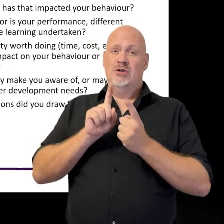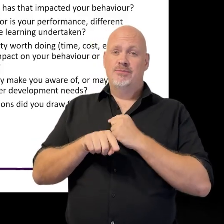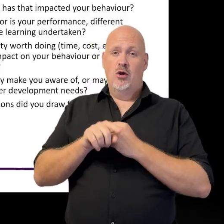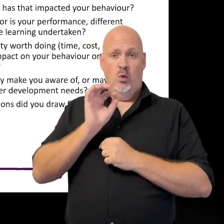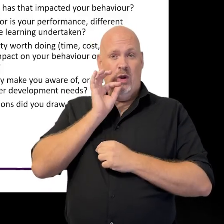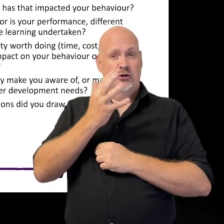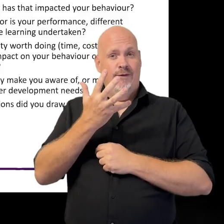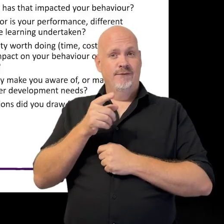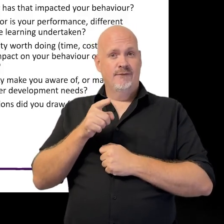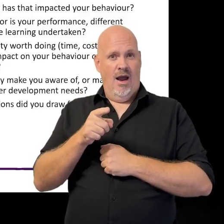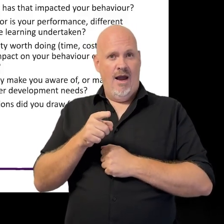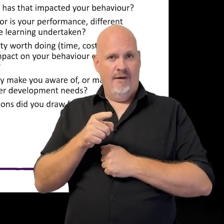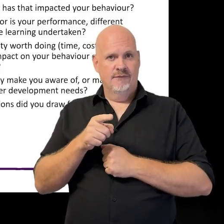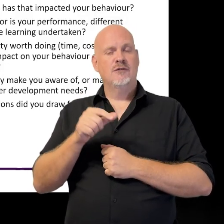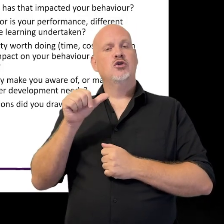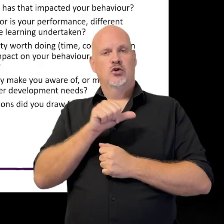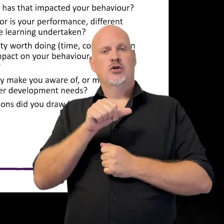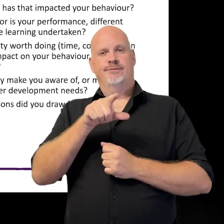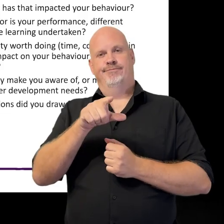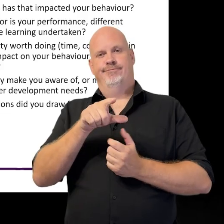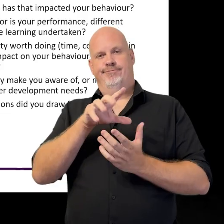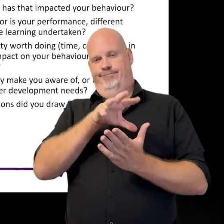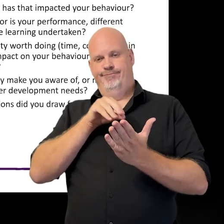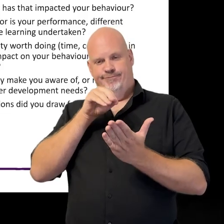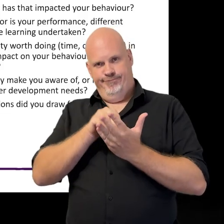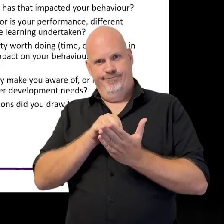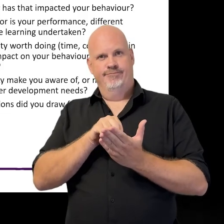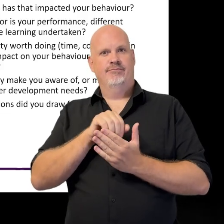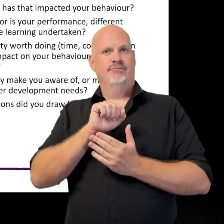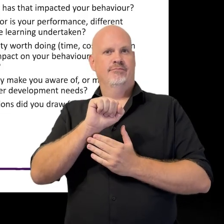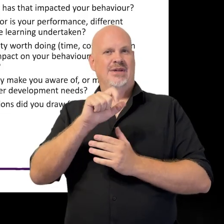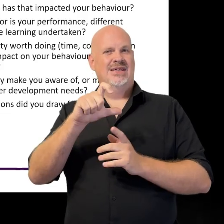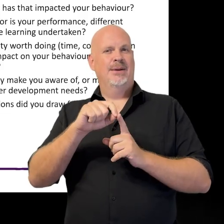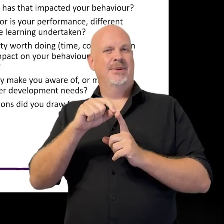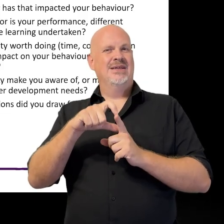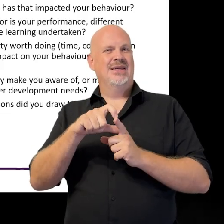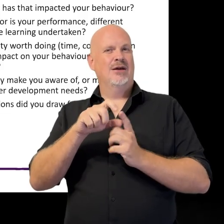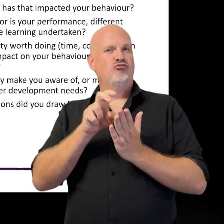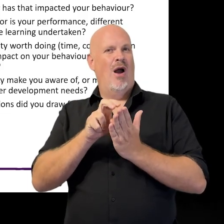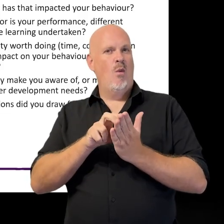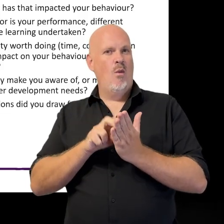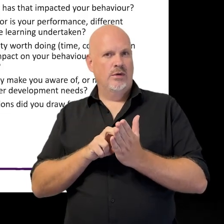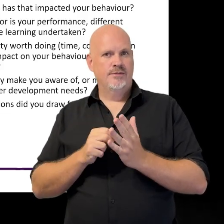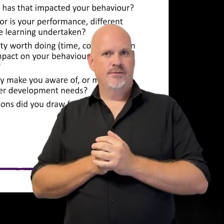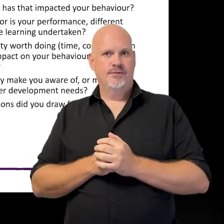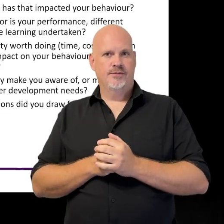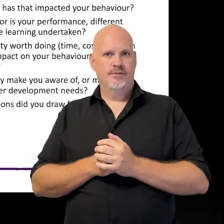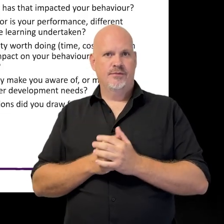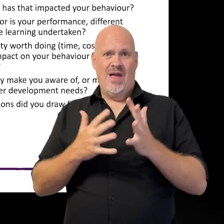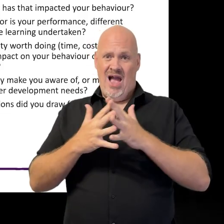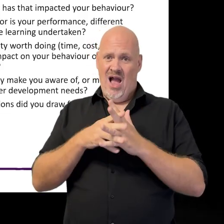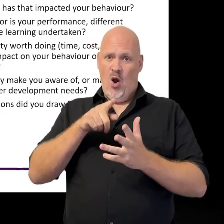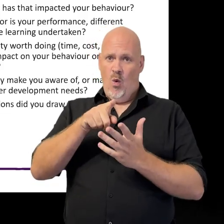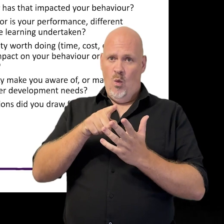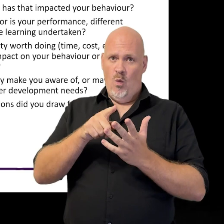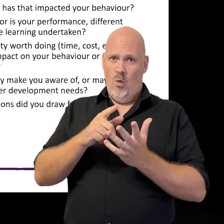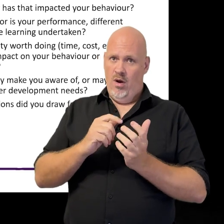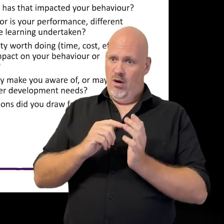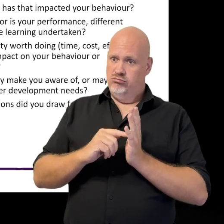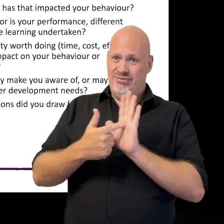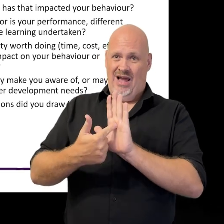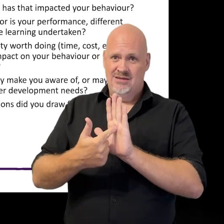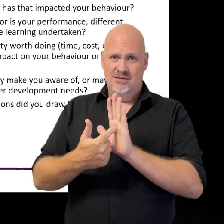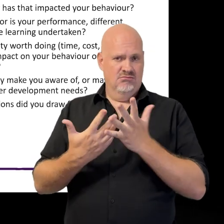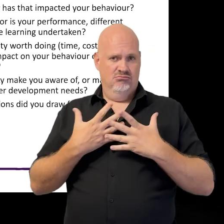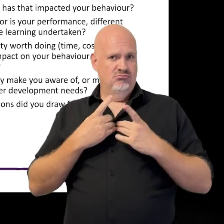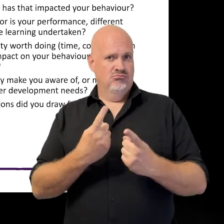helps you take control. So again, an interesting question or instruction to complete.